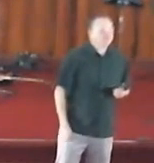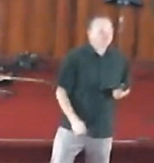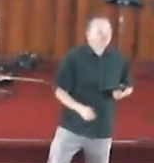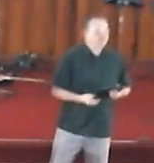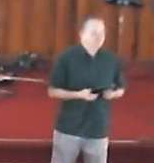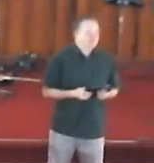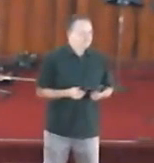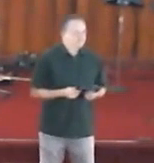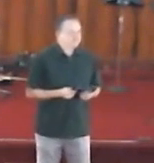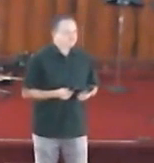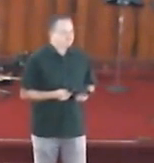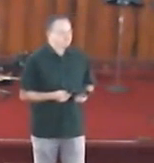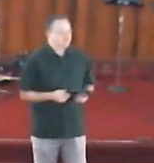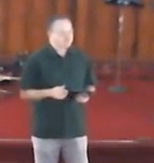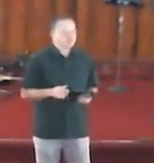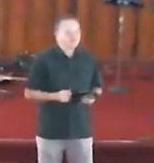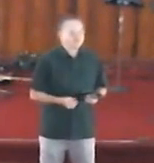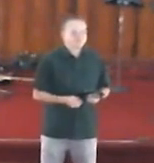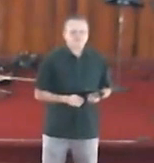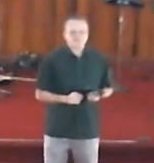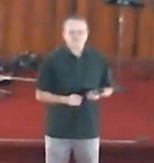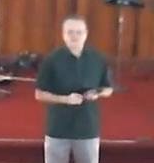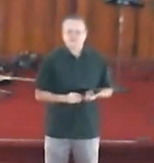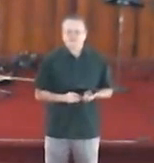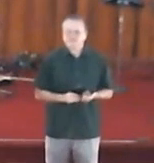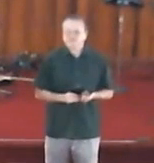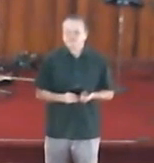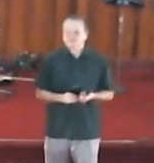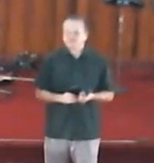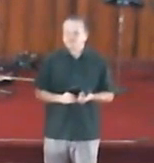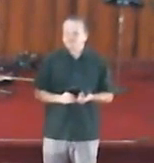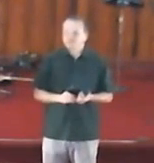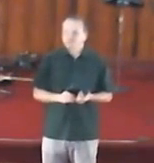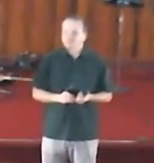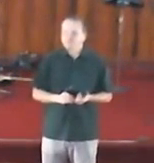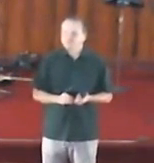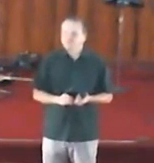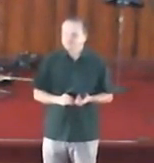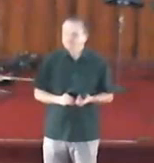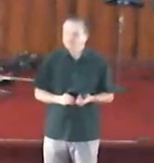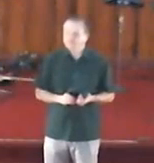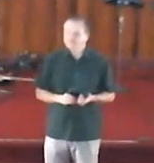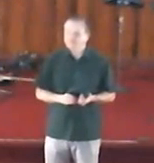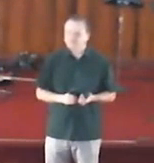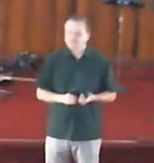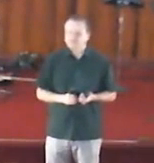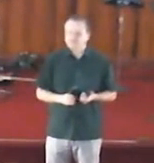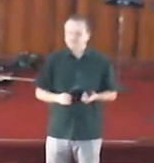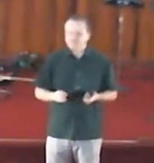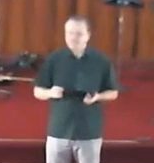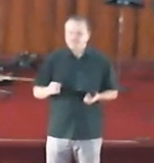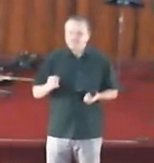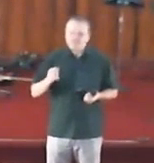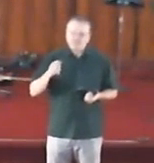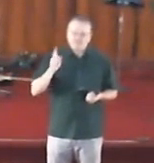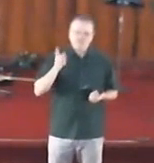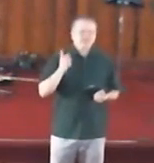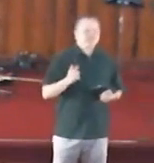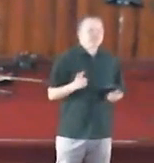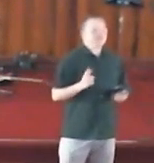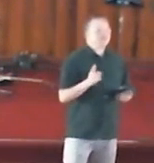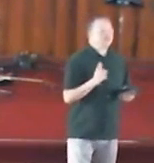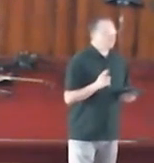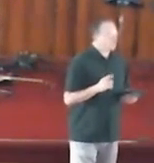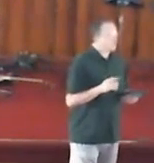está actuando. But sometimes unbelief can block us and we don't recognize that the Holy Spirit is at work. Ahora yo creo